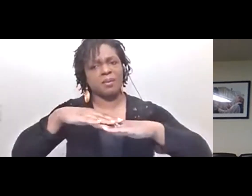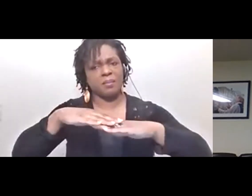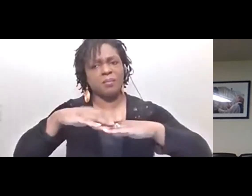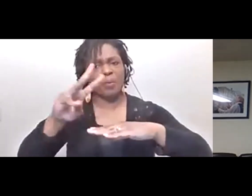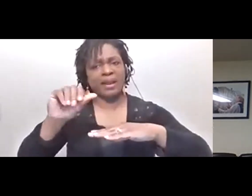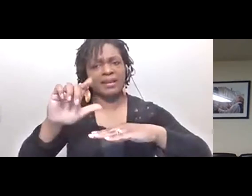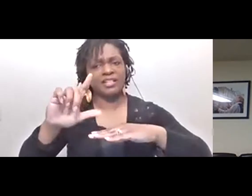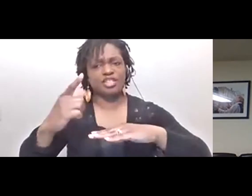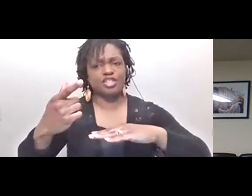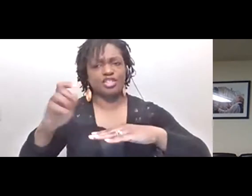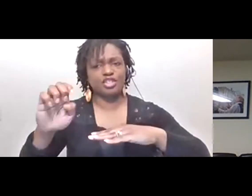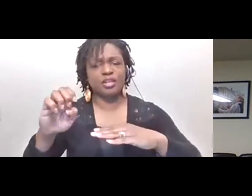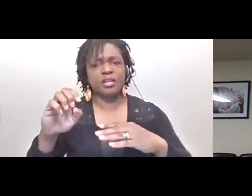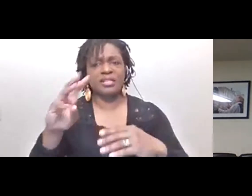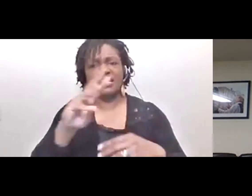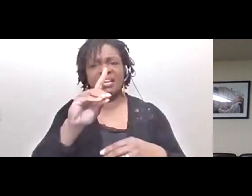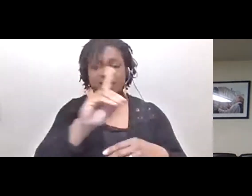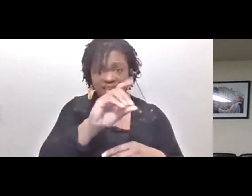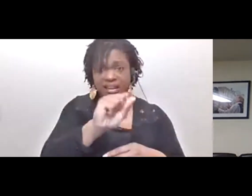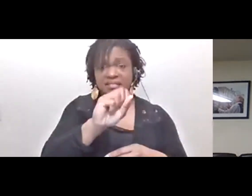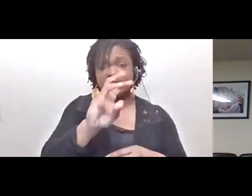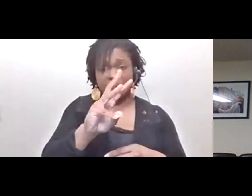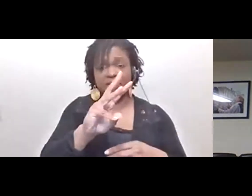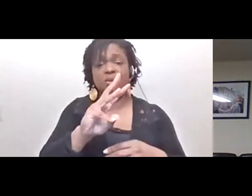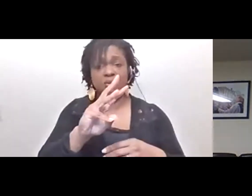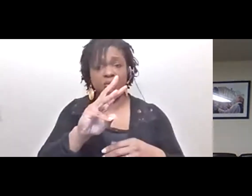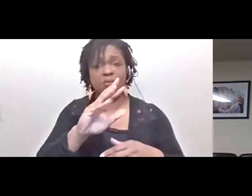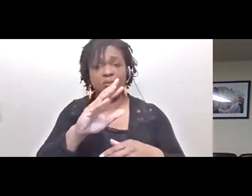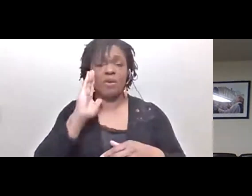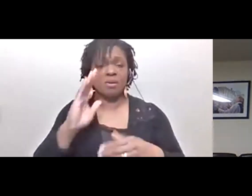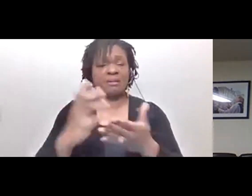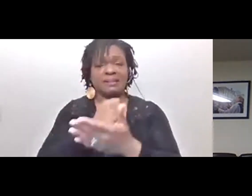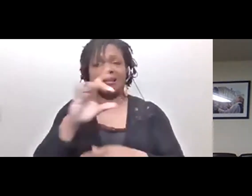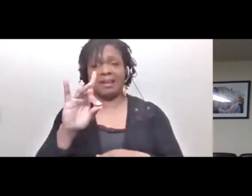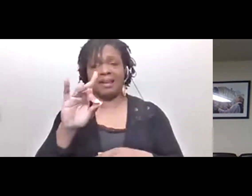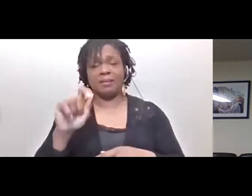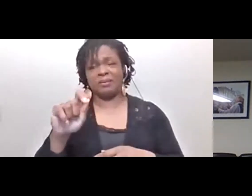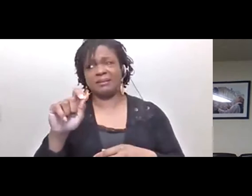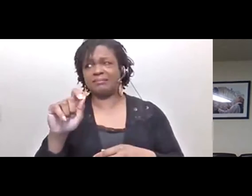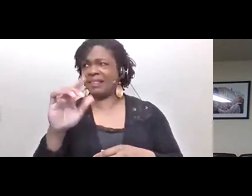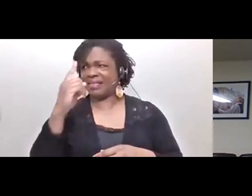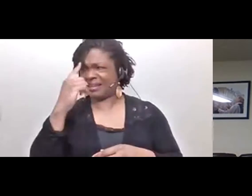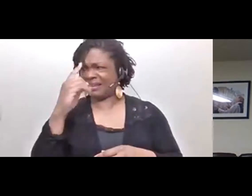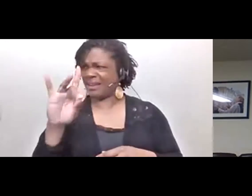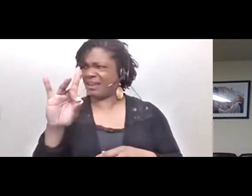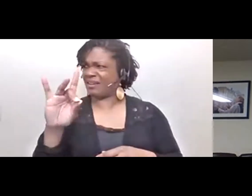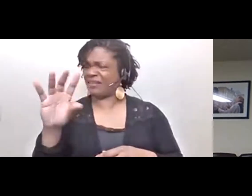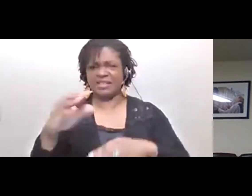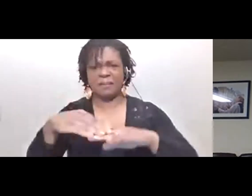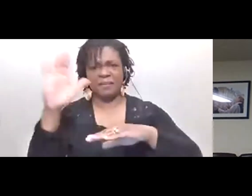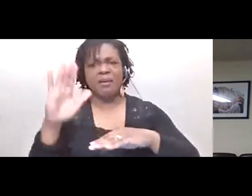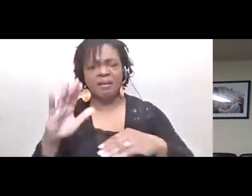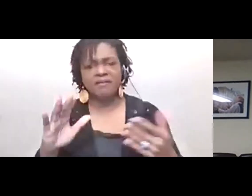DSW will make under, I think it's $8.20. And that they would be, it's not to say that they couldn't pay them more out